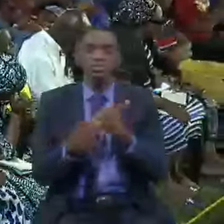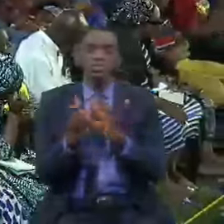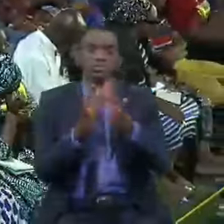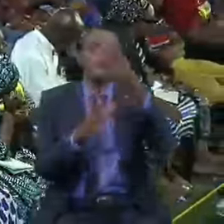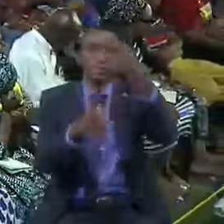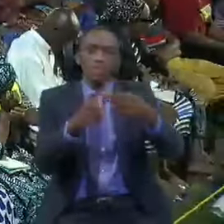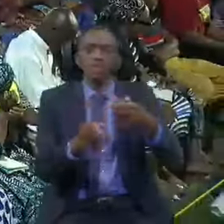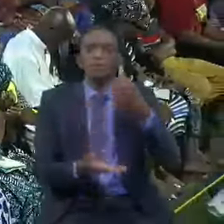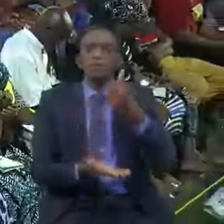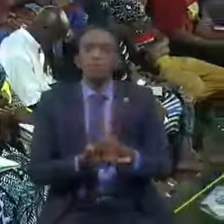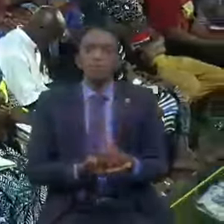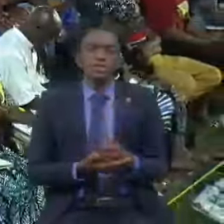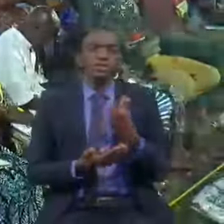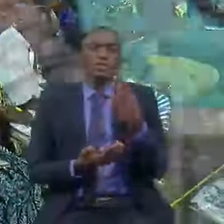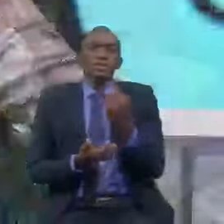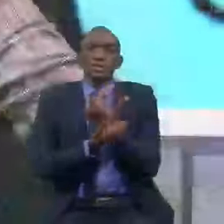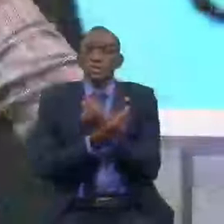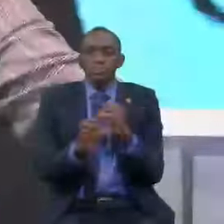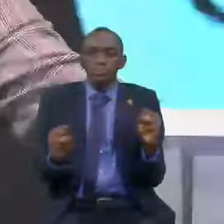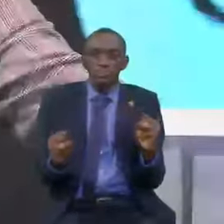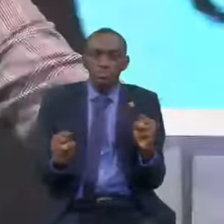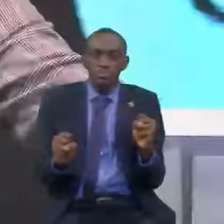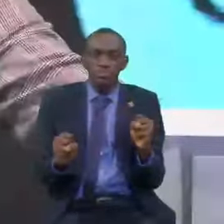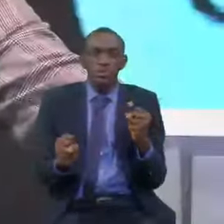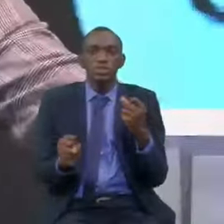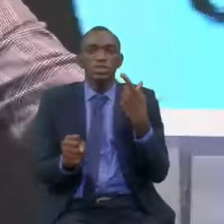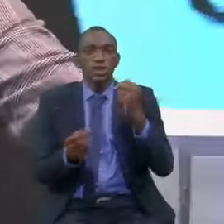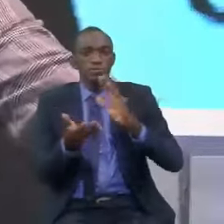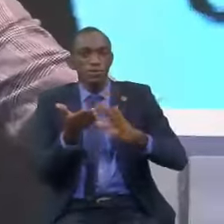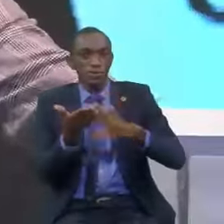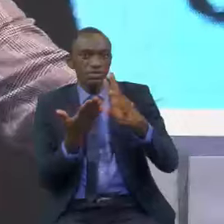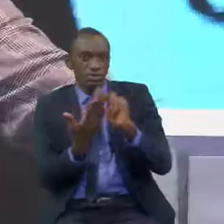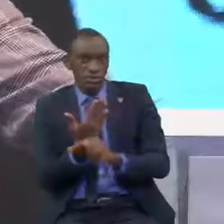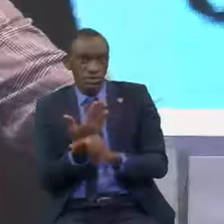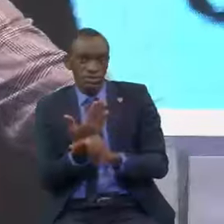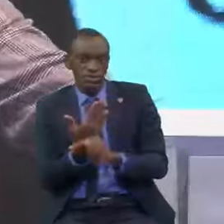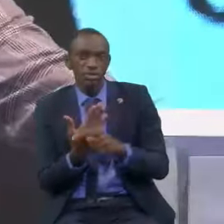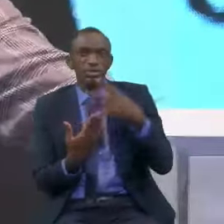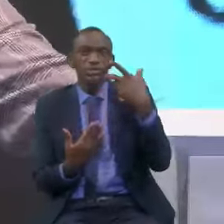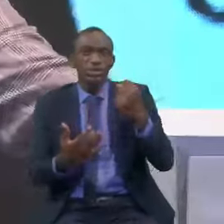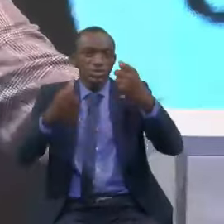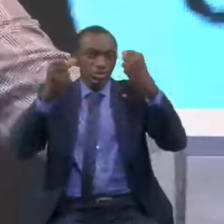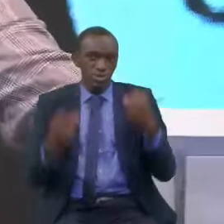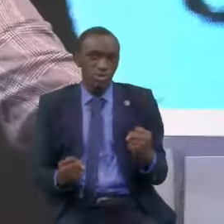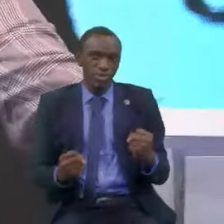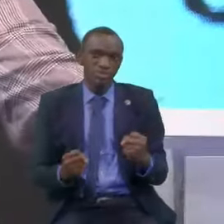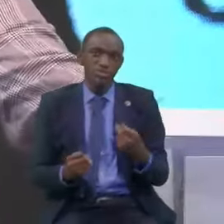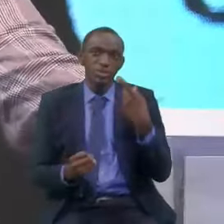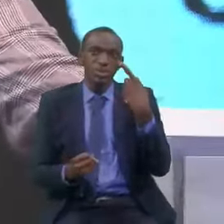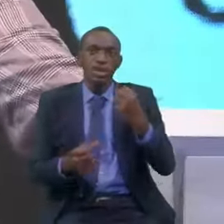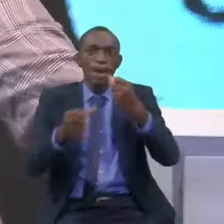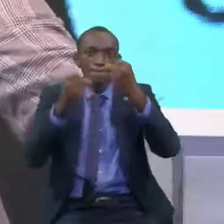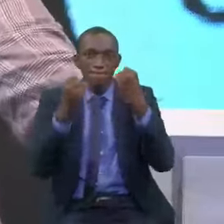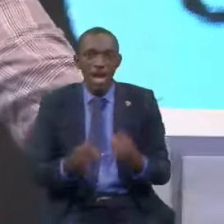The salvation, the forgiveness, the strength, the power to